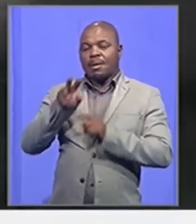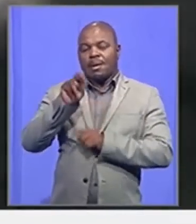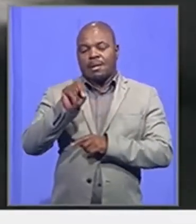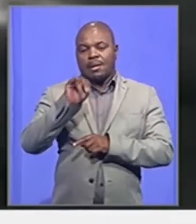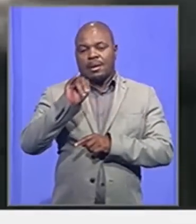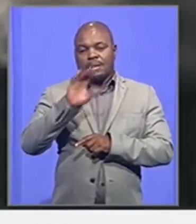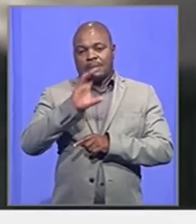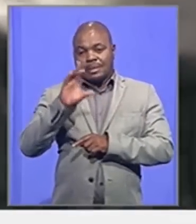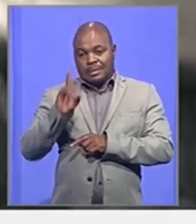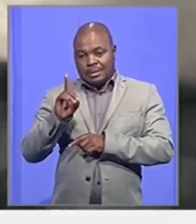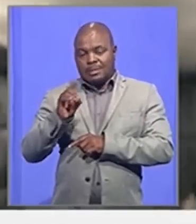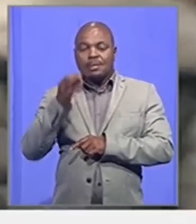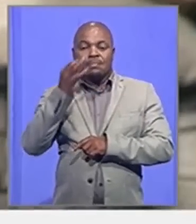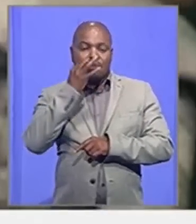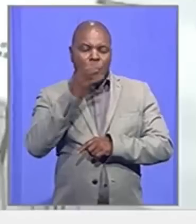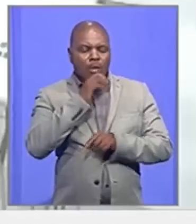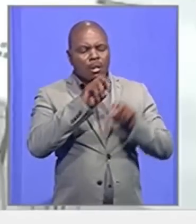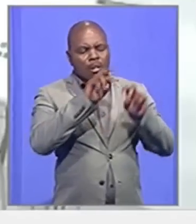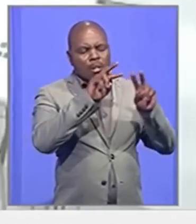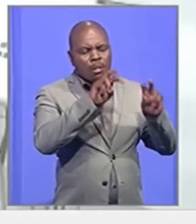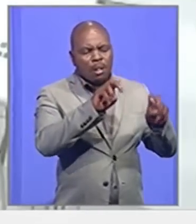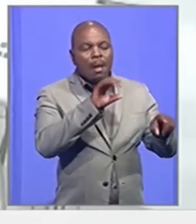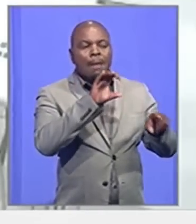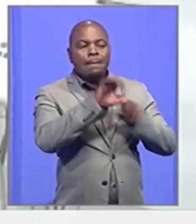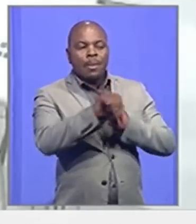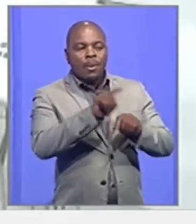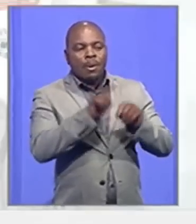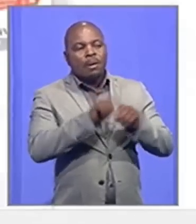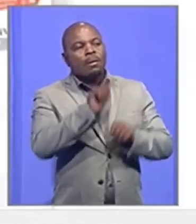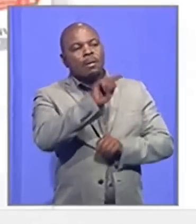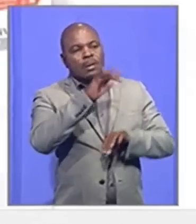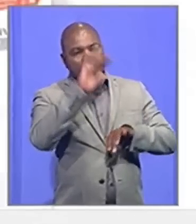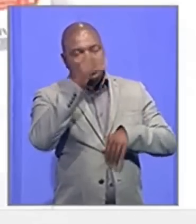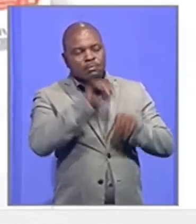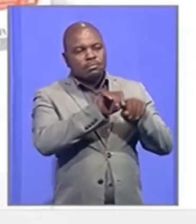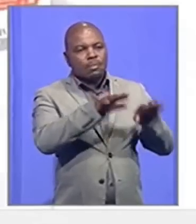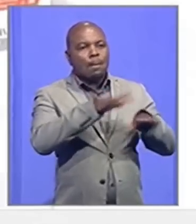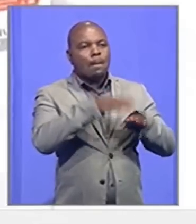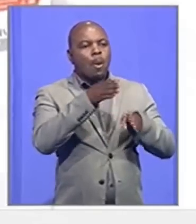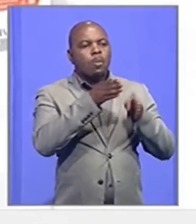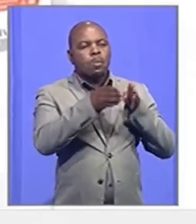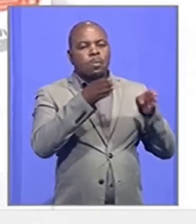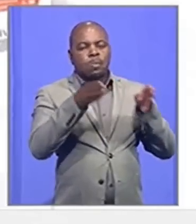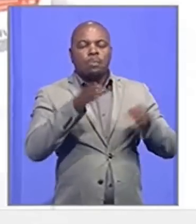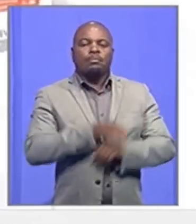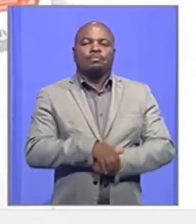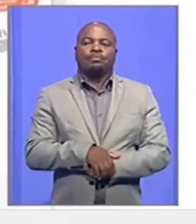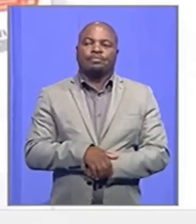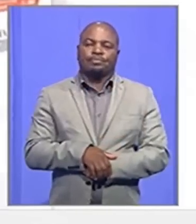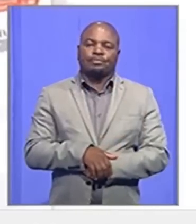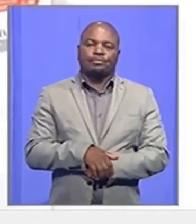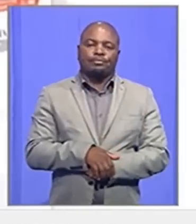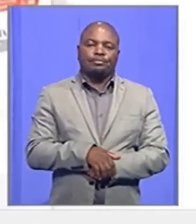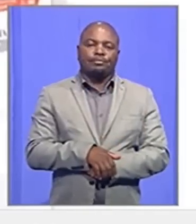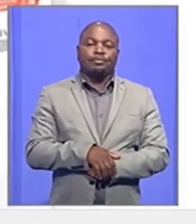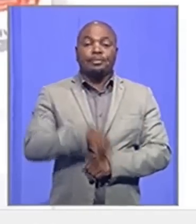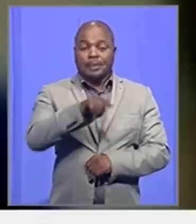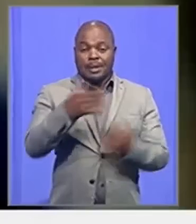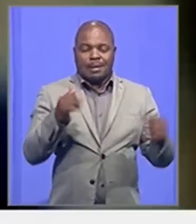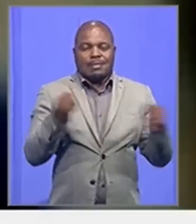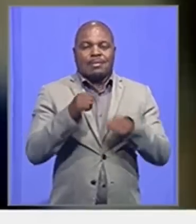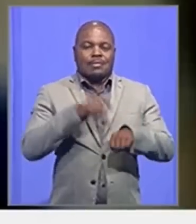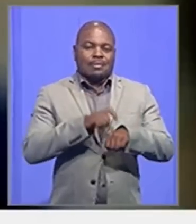NICD ya re tshekatsheko e bontshitse go oketsega ga palo ya ditshwaetsego tsa mogare o bakang bolwetse bo. It is the winter season and we